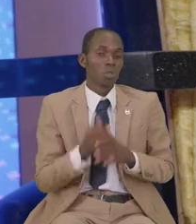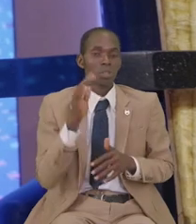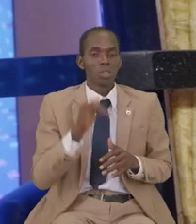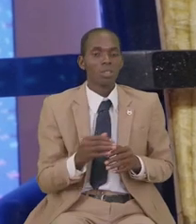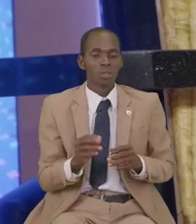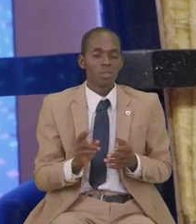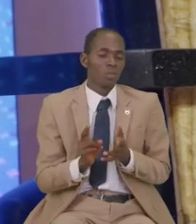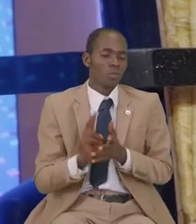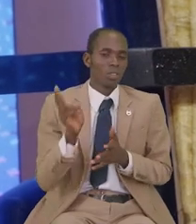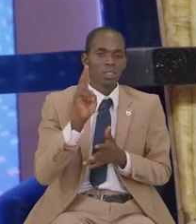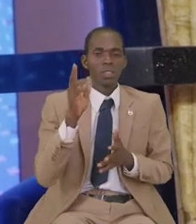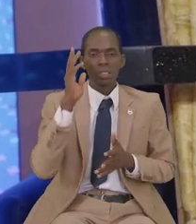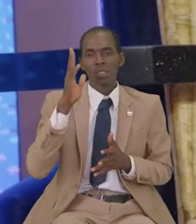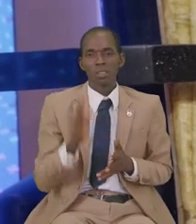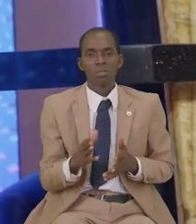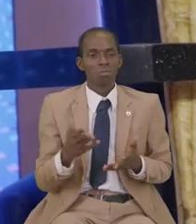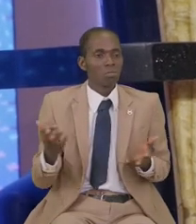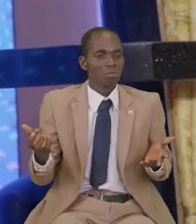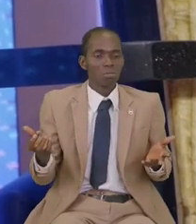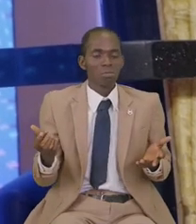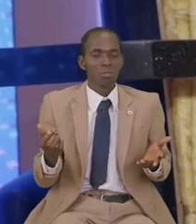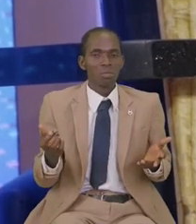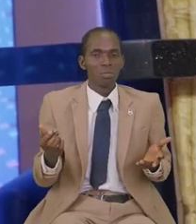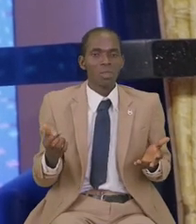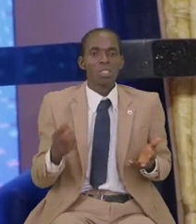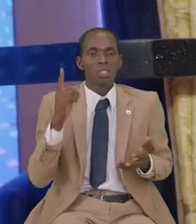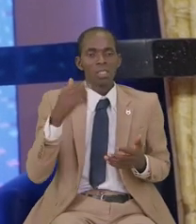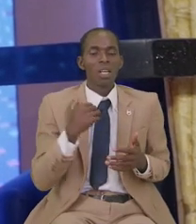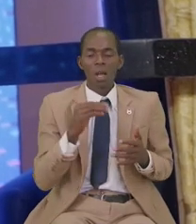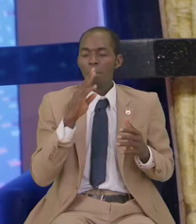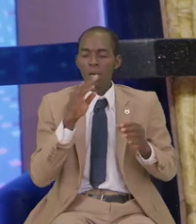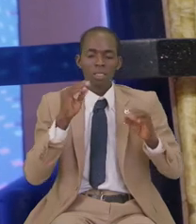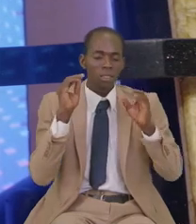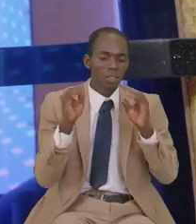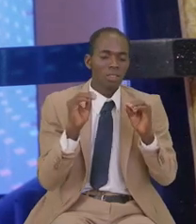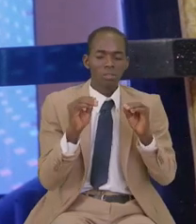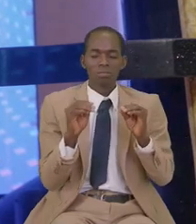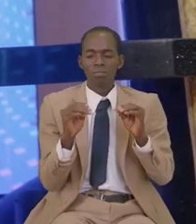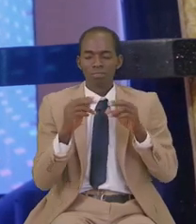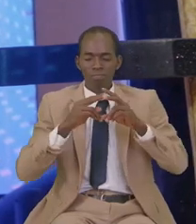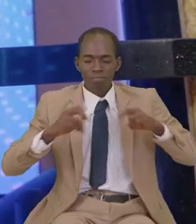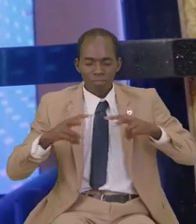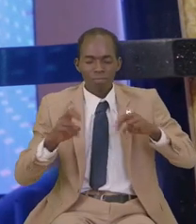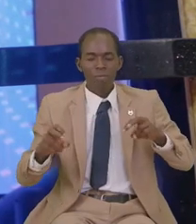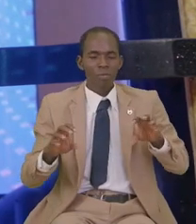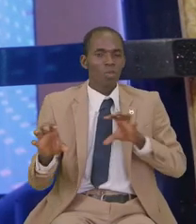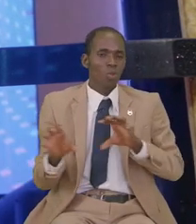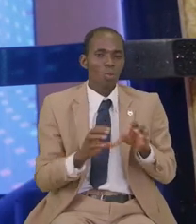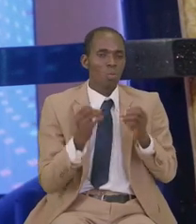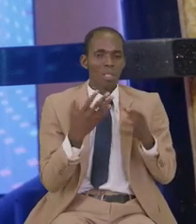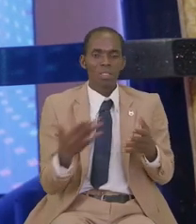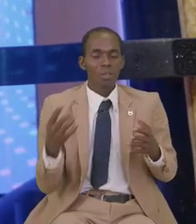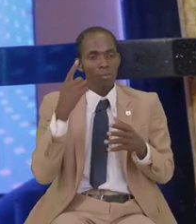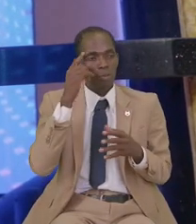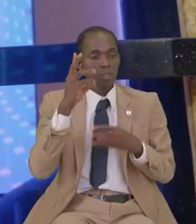is sabbatical? It's the Bible principle. He has been teaching and lecturing and researching, doing everything for 6 years.